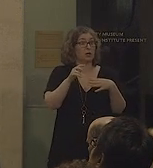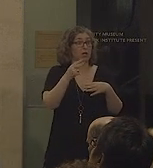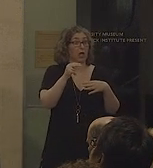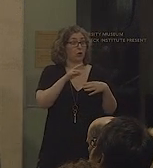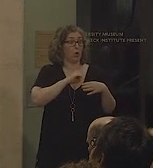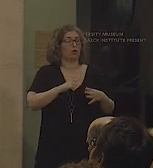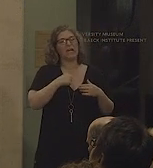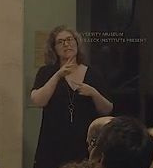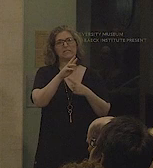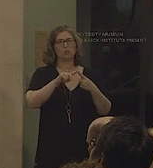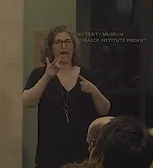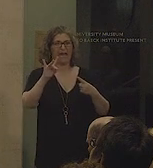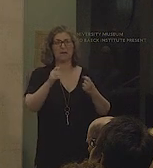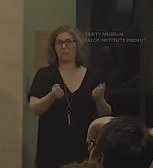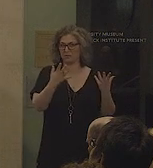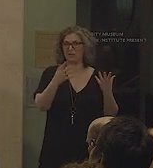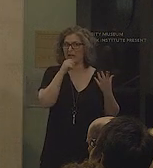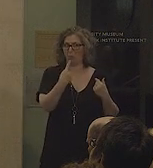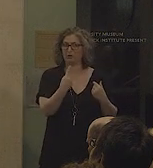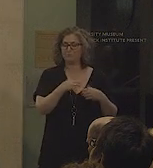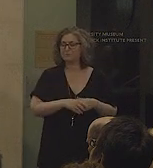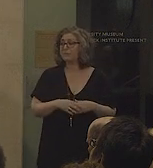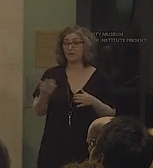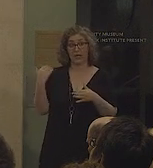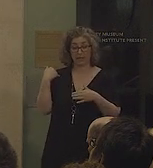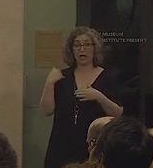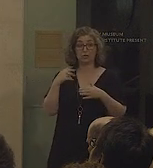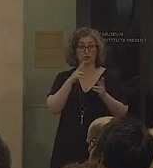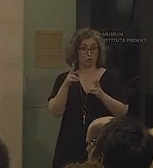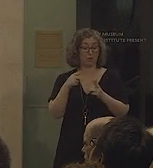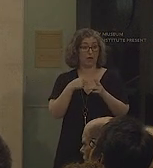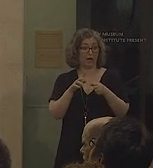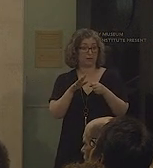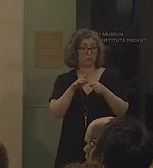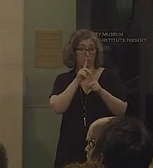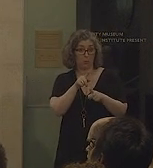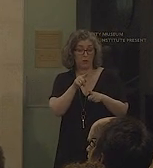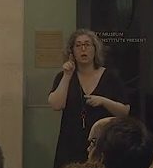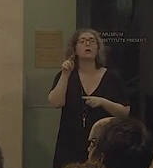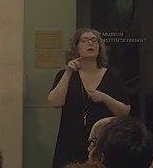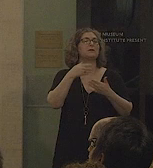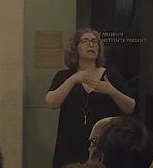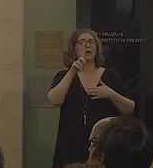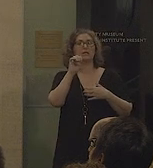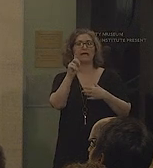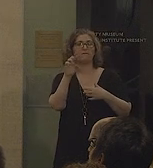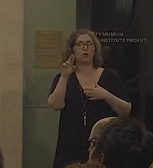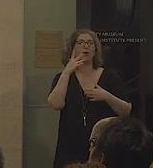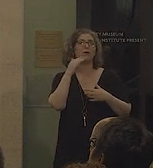Multiple weapons, yeah. And by the way, so the last shooting that I covered was in Denver, or just outside of Denver, not far